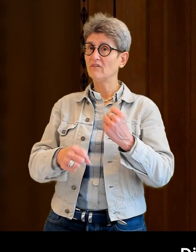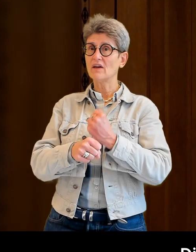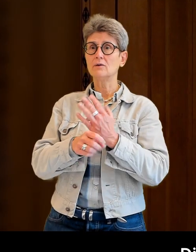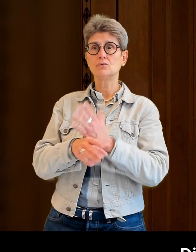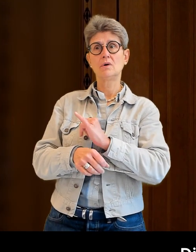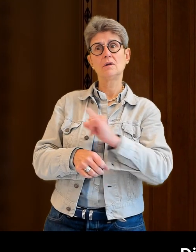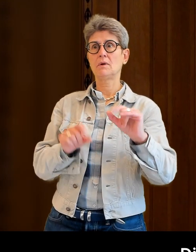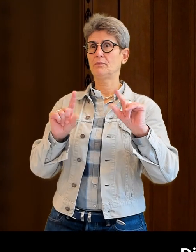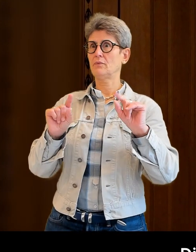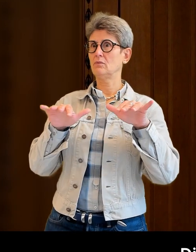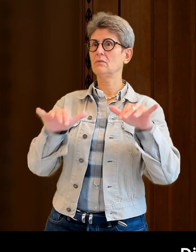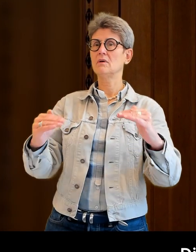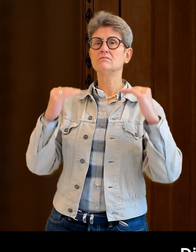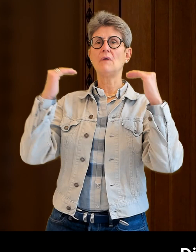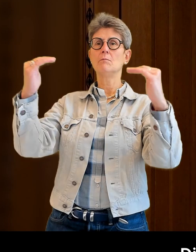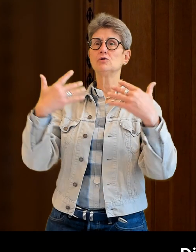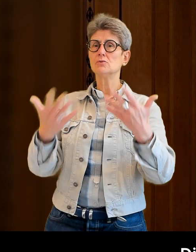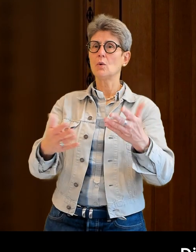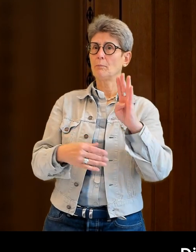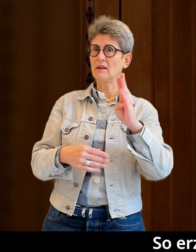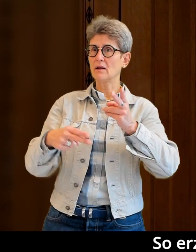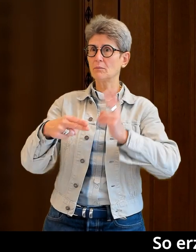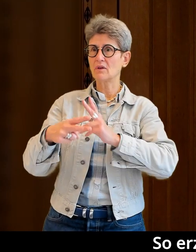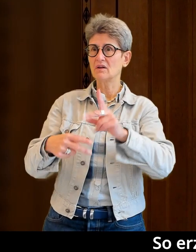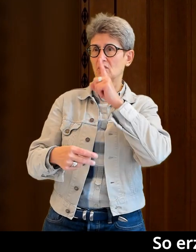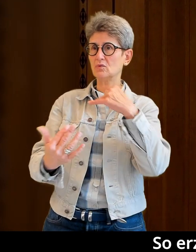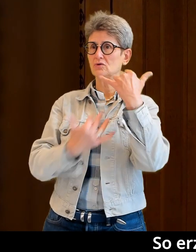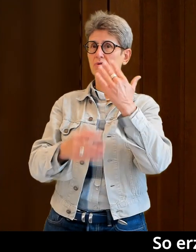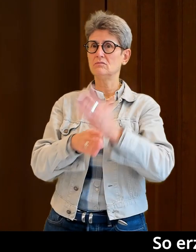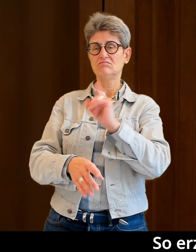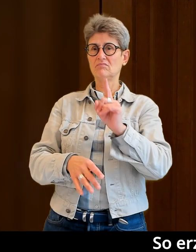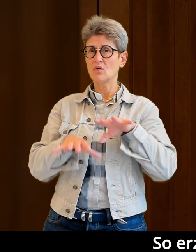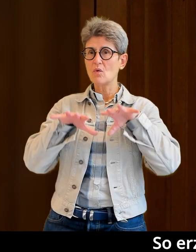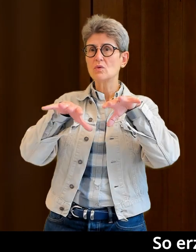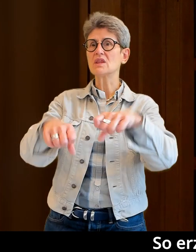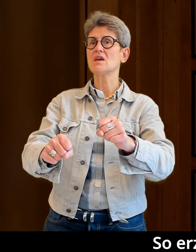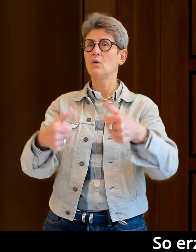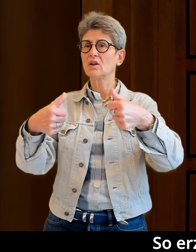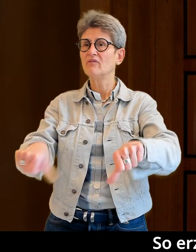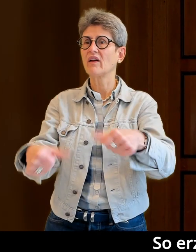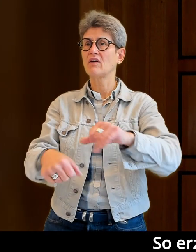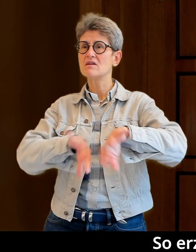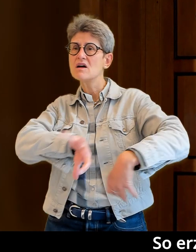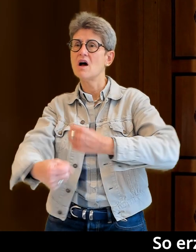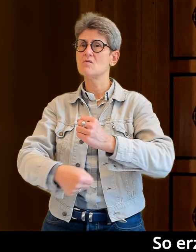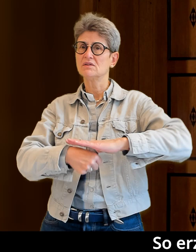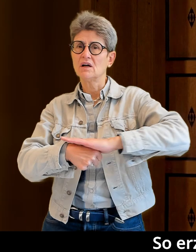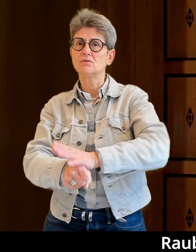have always been carriers of meaning. Thus, the Benin bronzes not only tell a story of